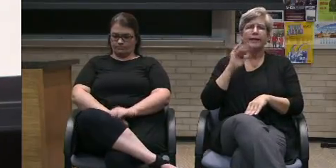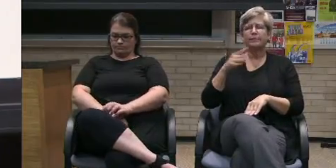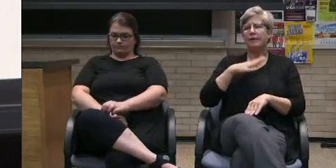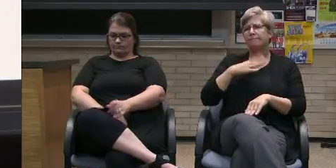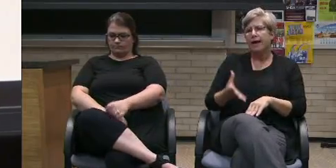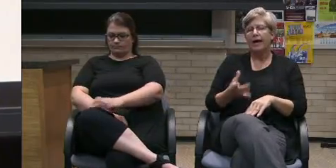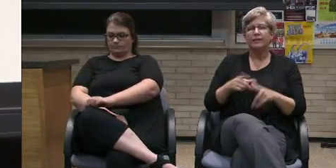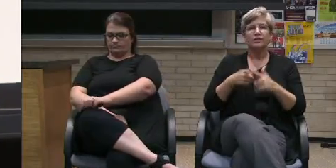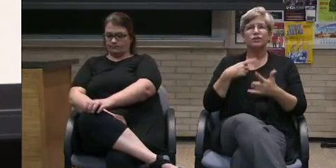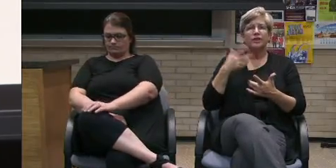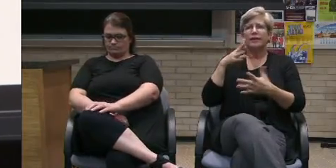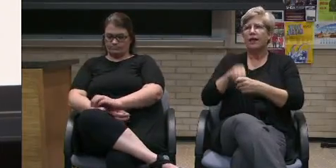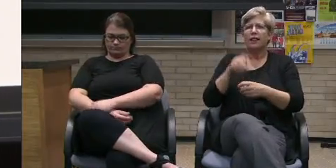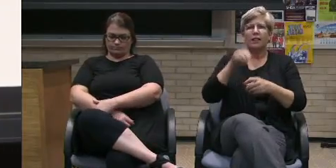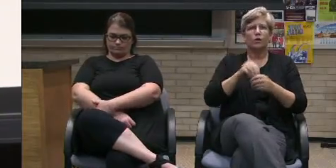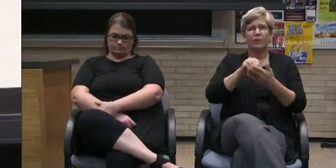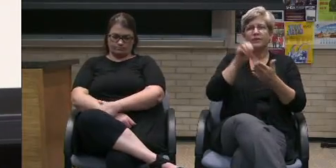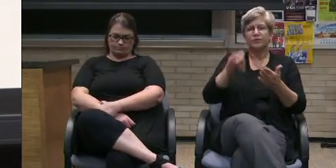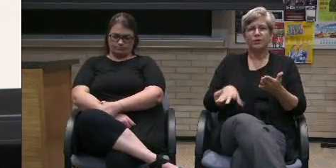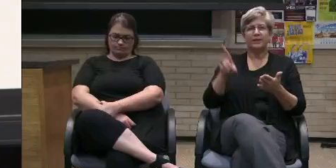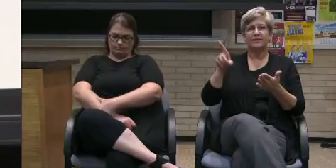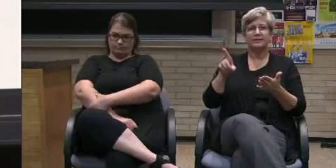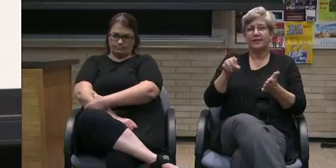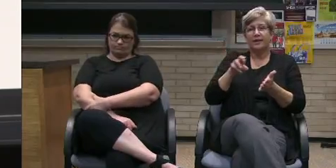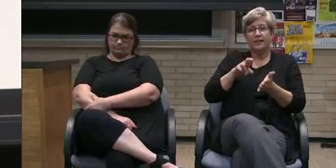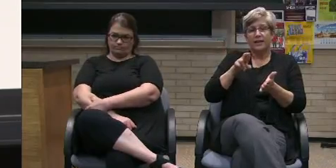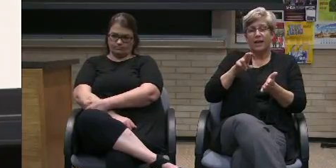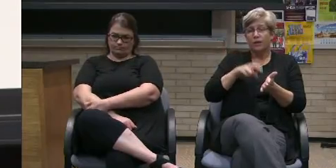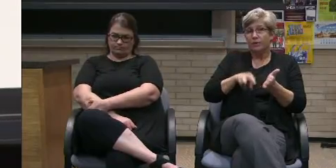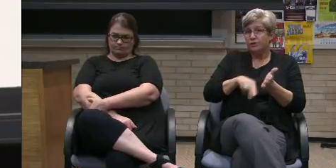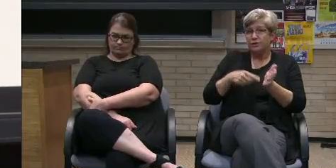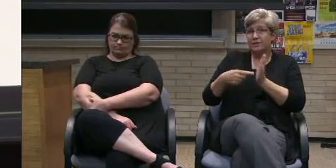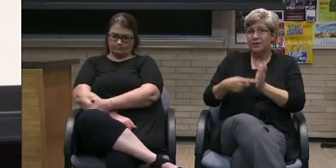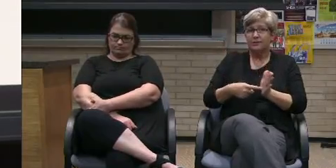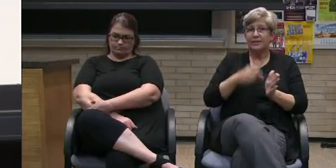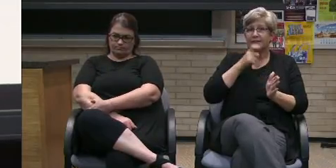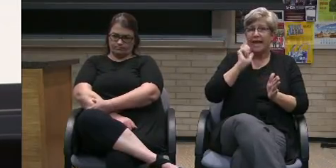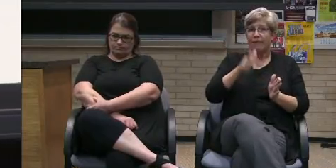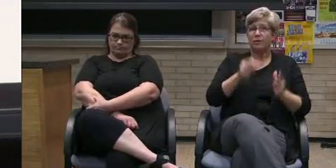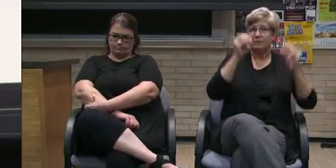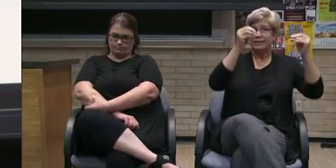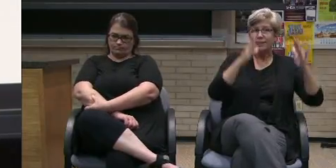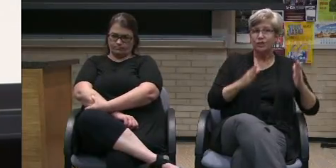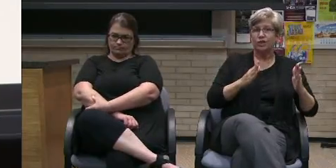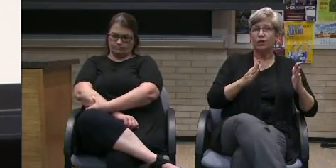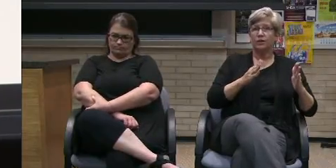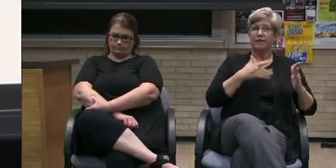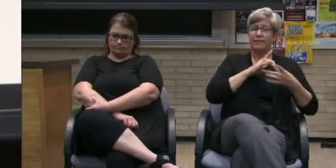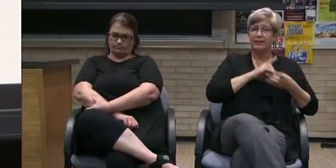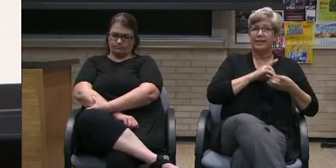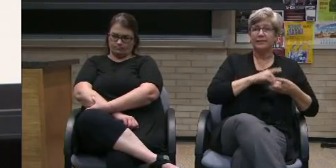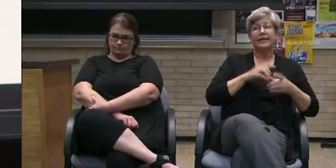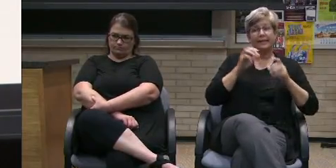She's so engaged with the students. And you know, the research says it doesn't have to be a faculty member who a student connects with in those first 6